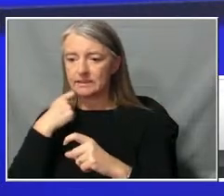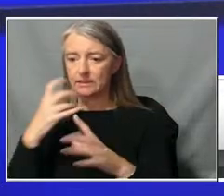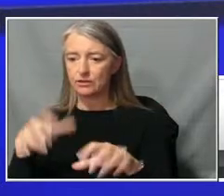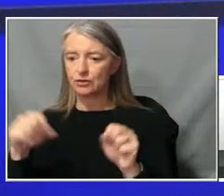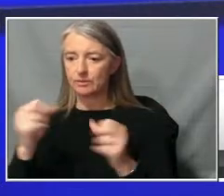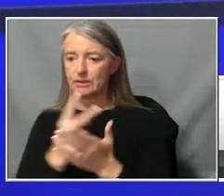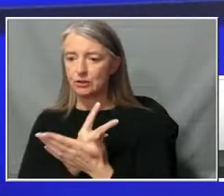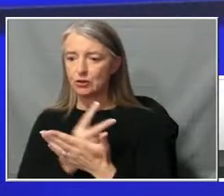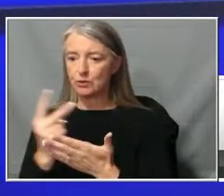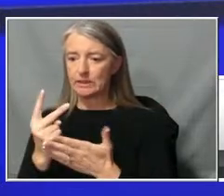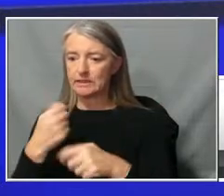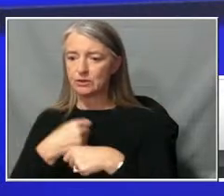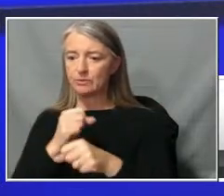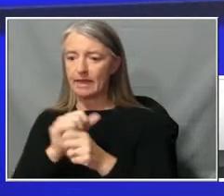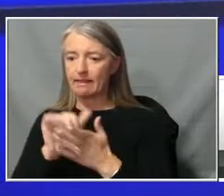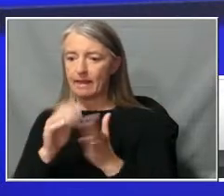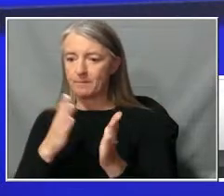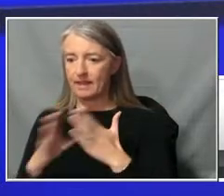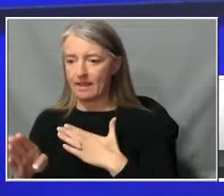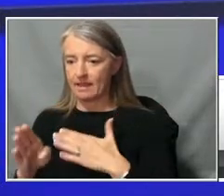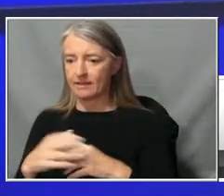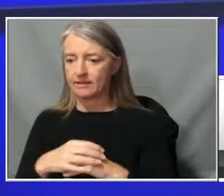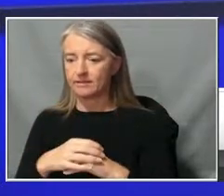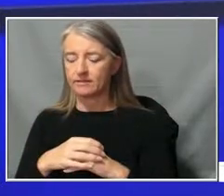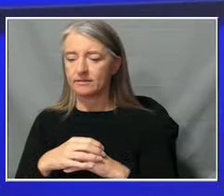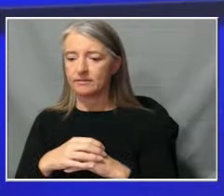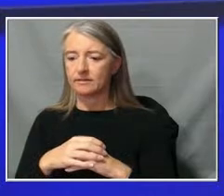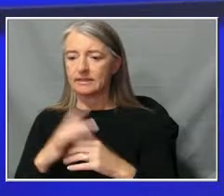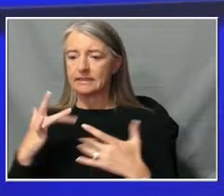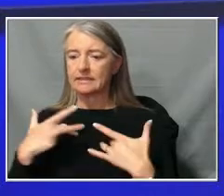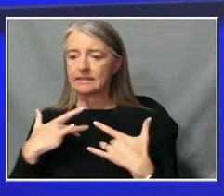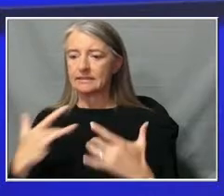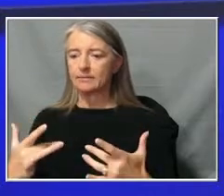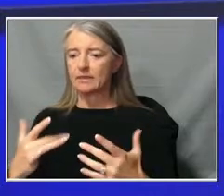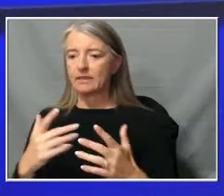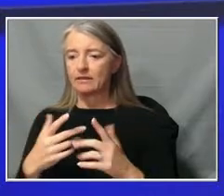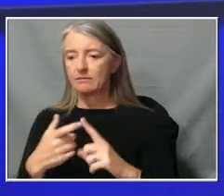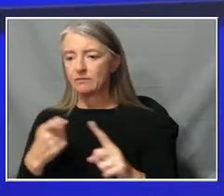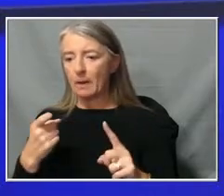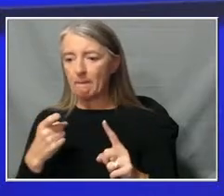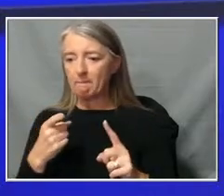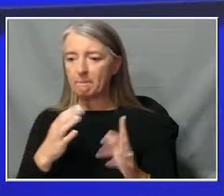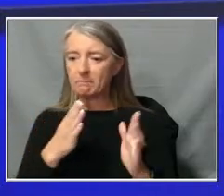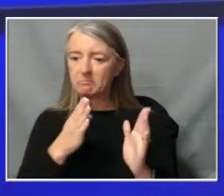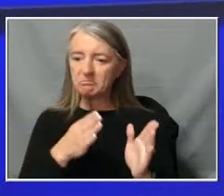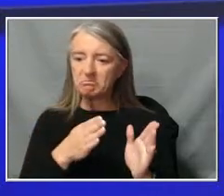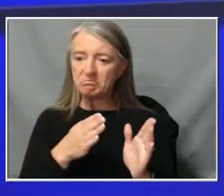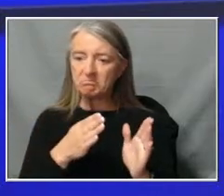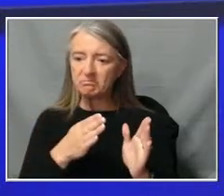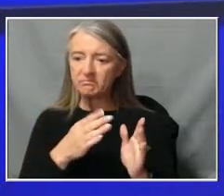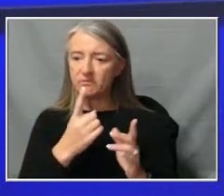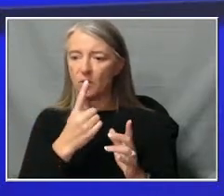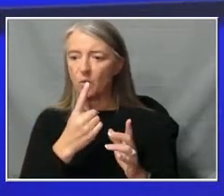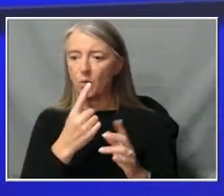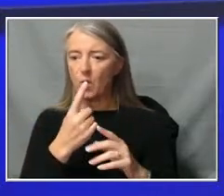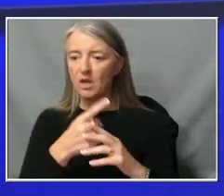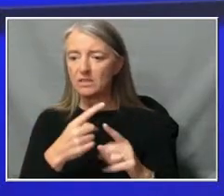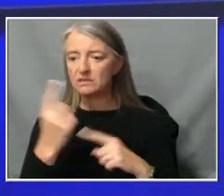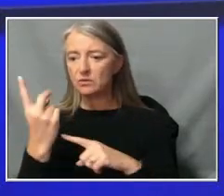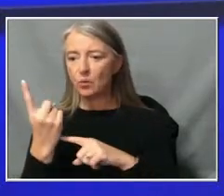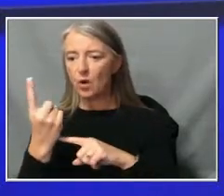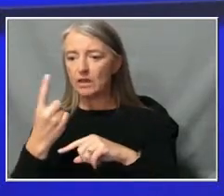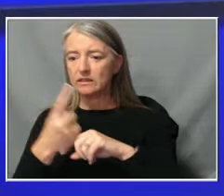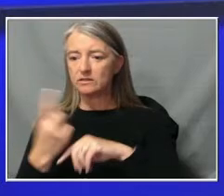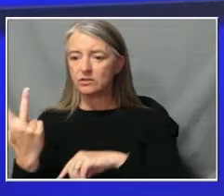2 weeks to make. But I would say typically it takes anywhere from 1 to 3 days. But